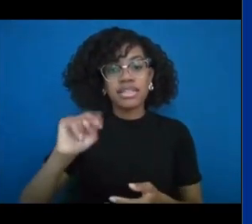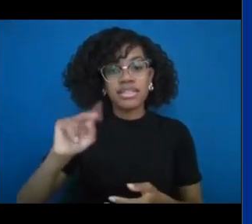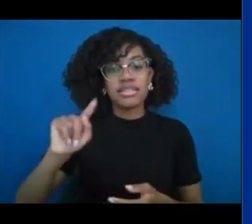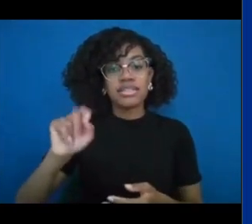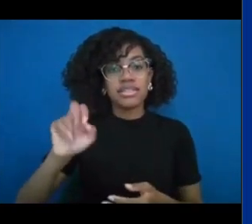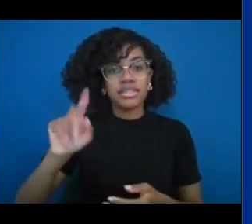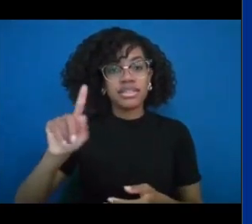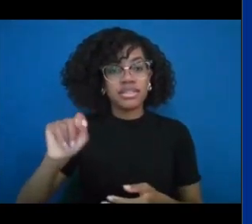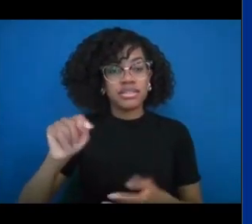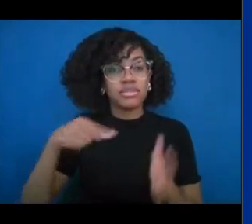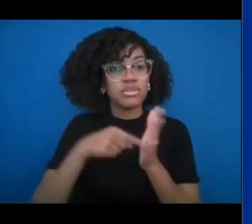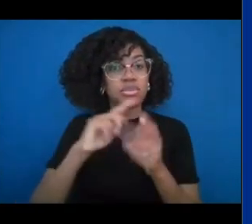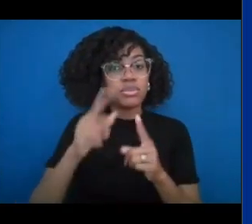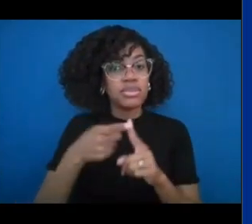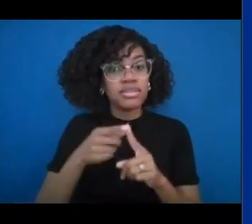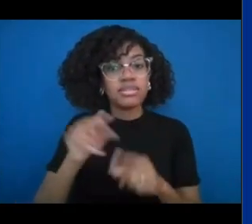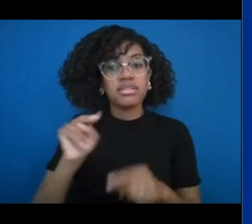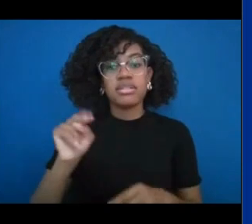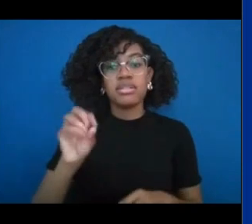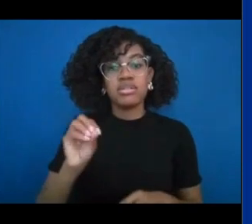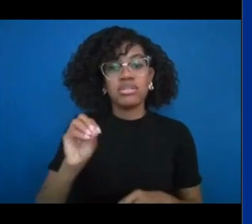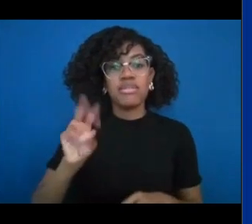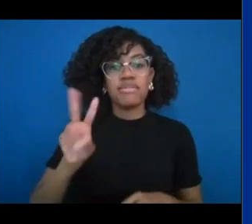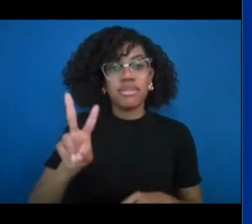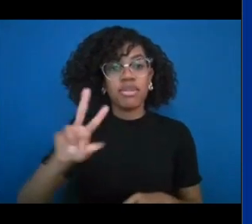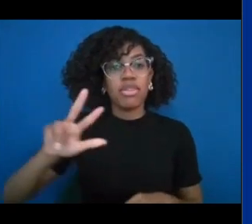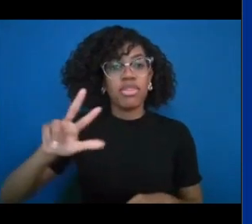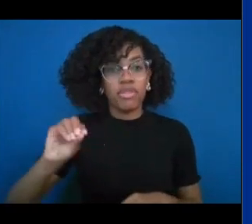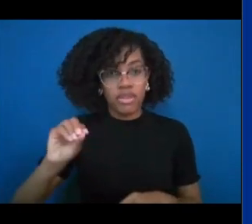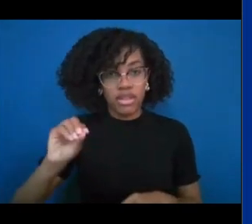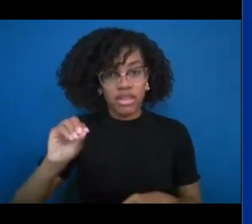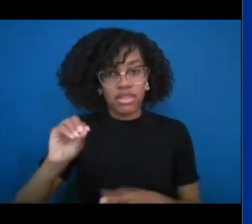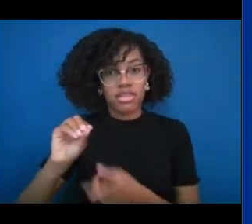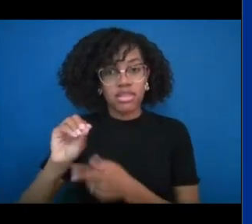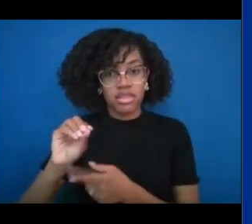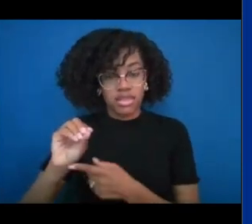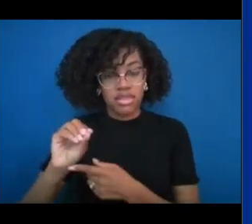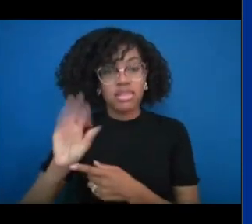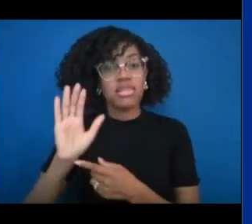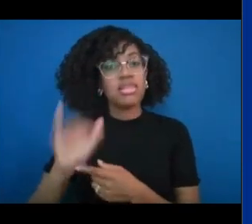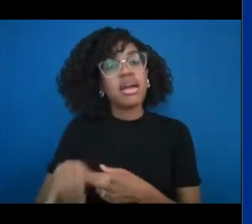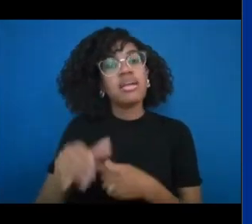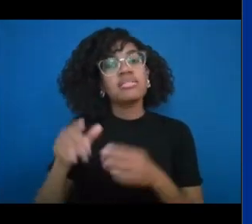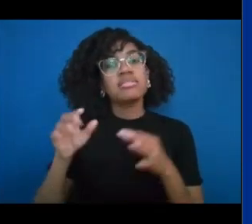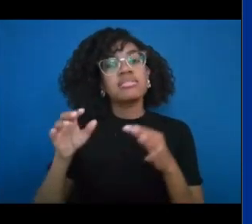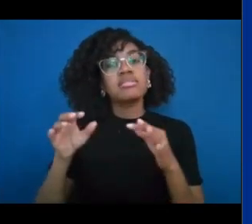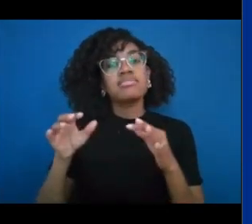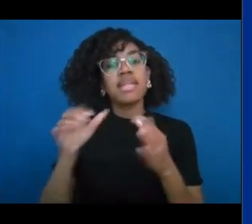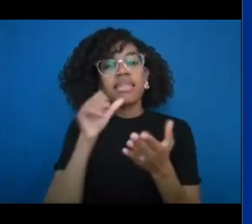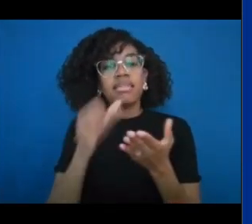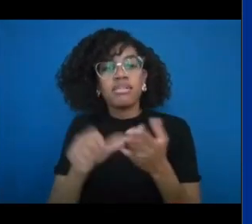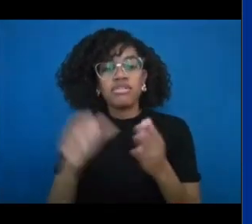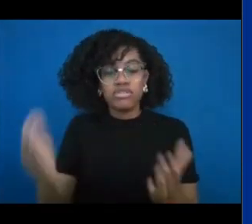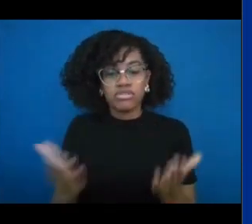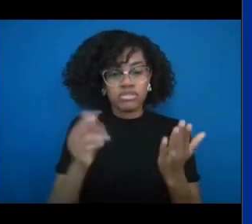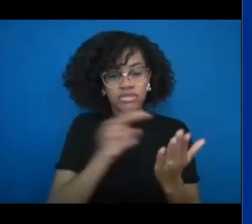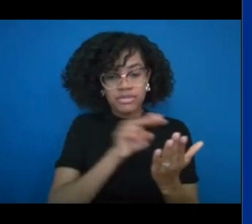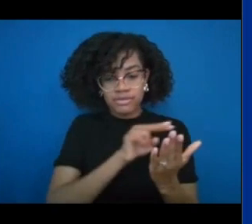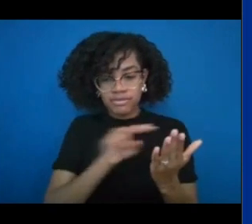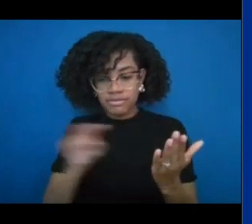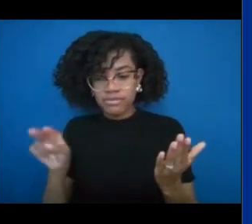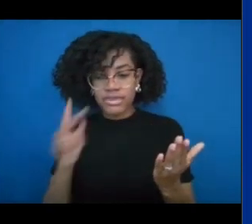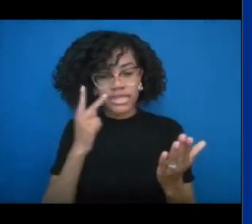30th. These are intended to allow us to gauge interest and identify potential